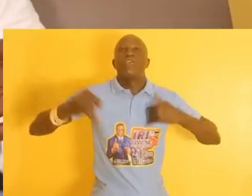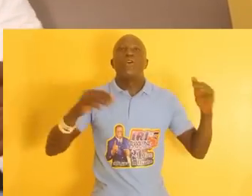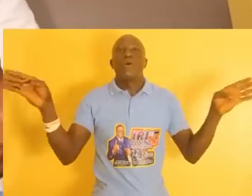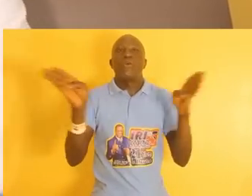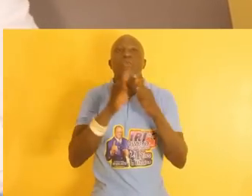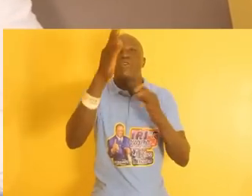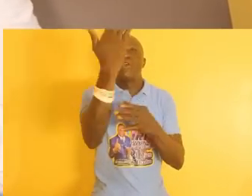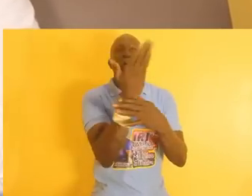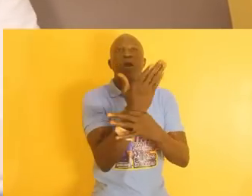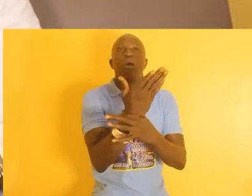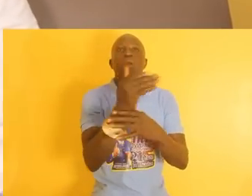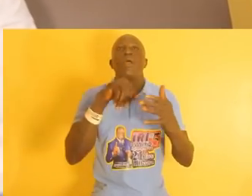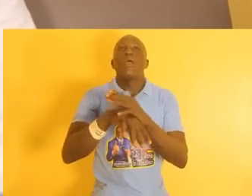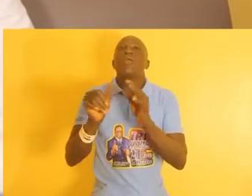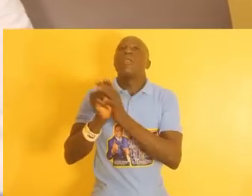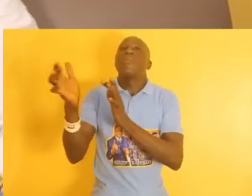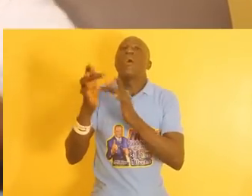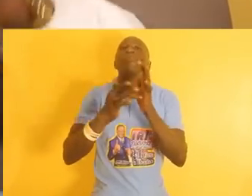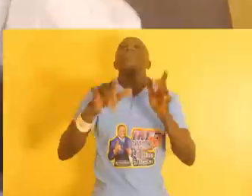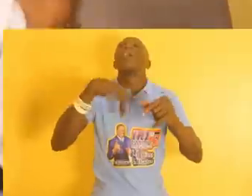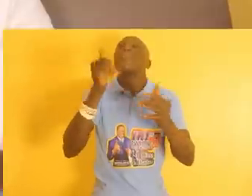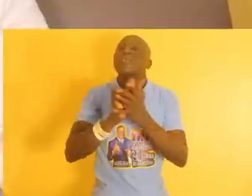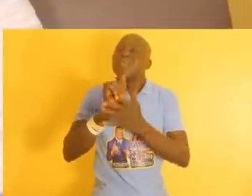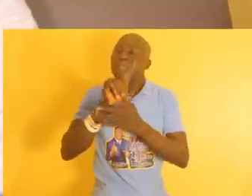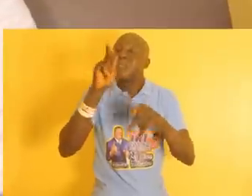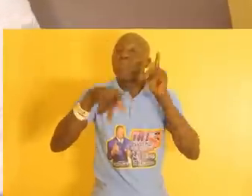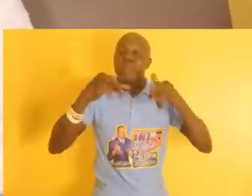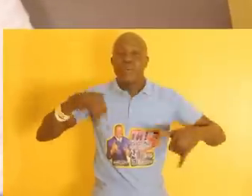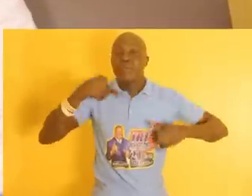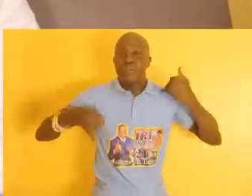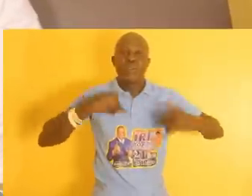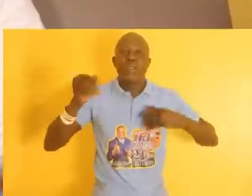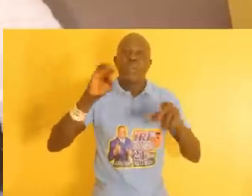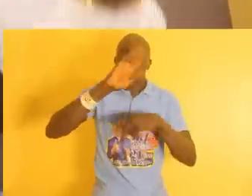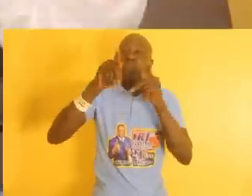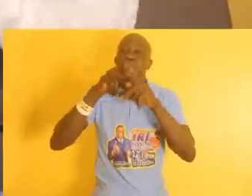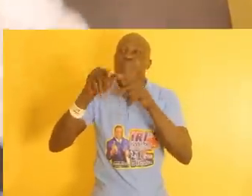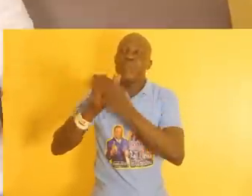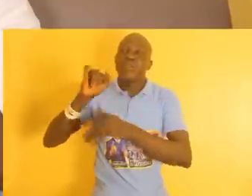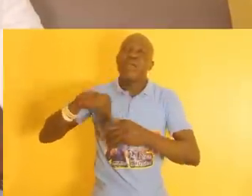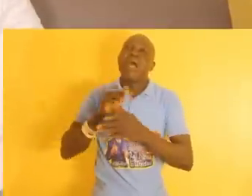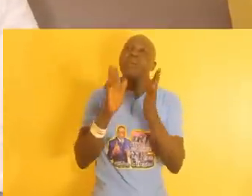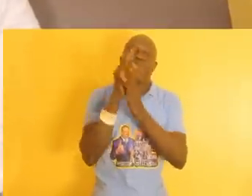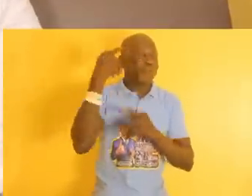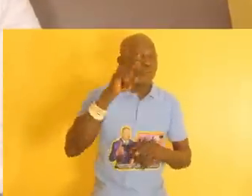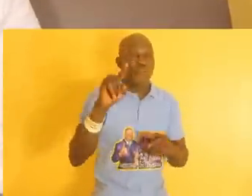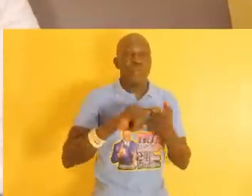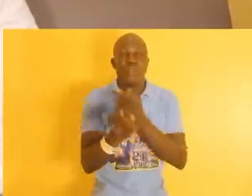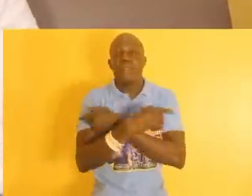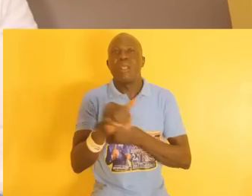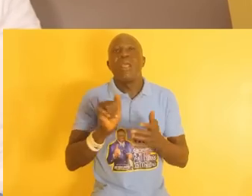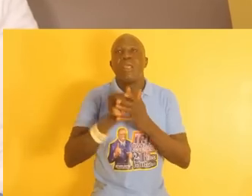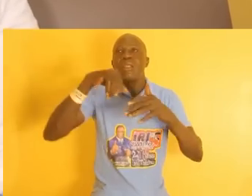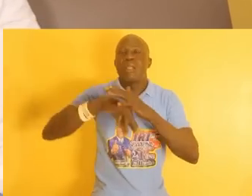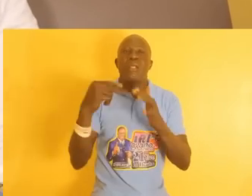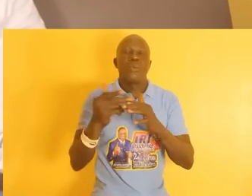joy. We should rejoice with those that rejoice. I pray for you today in the